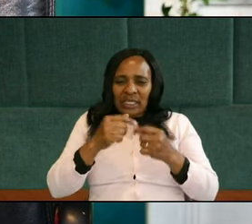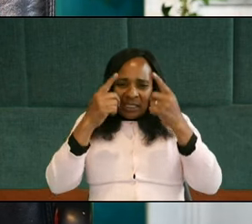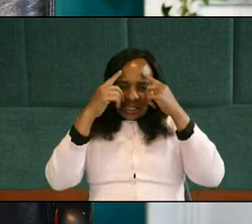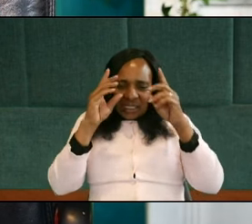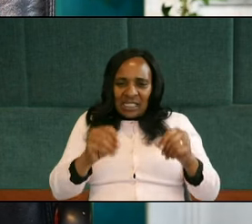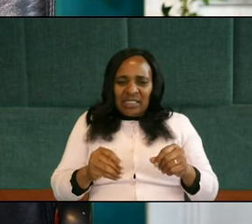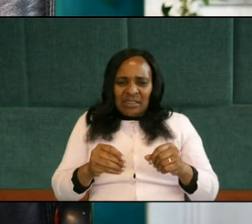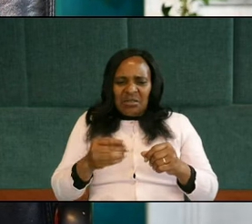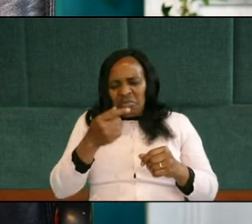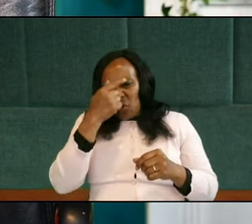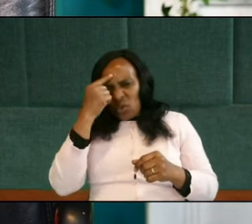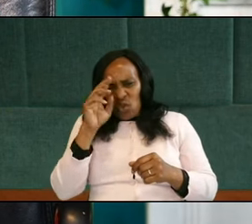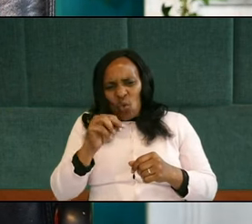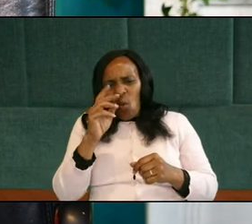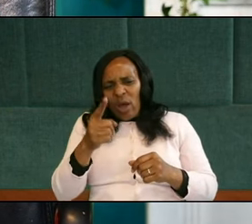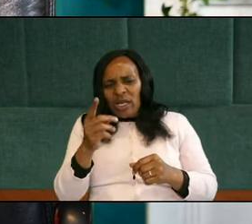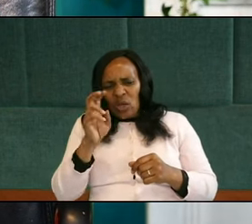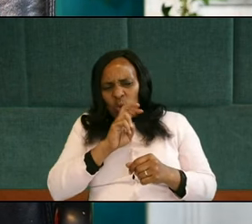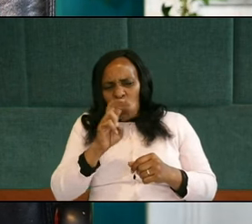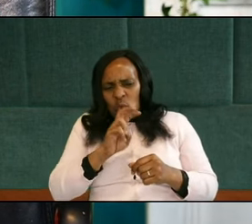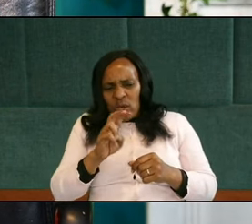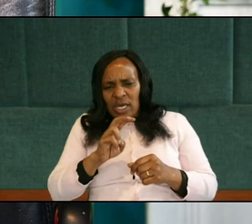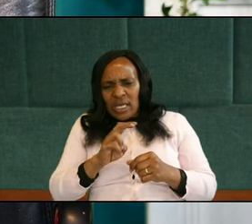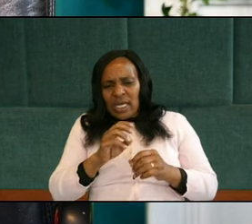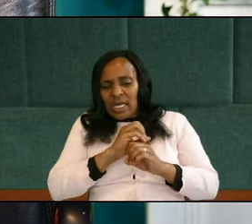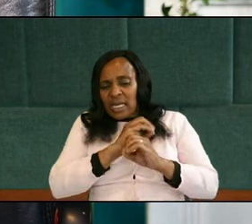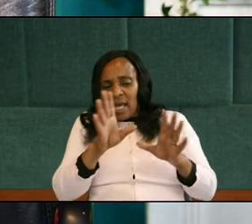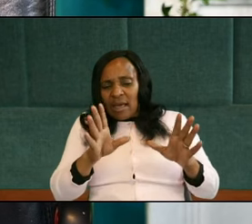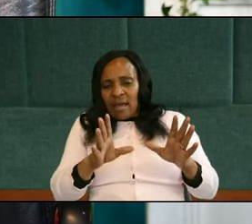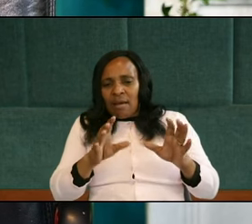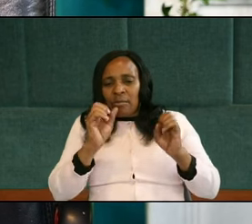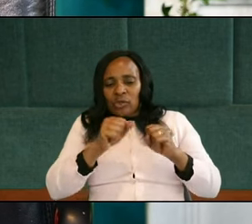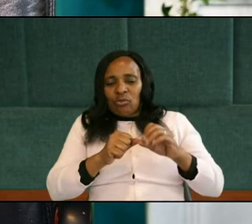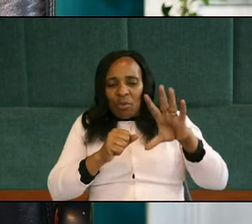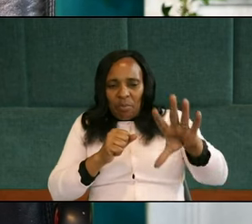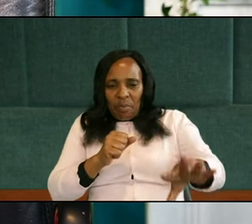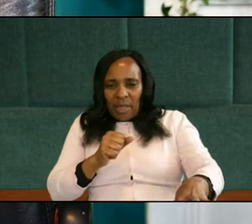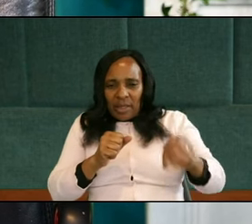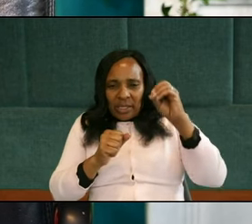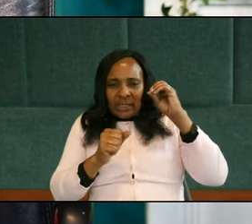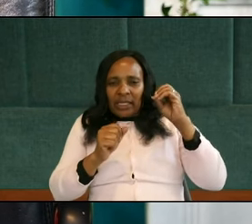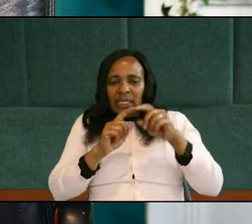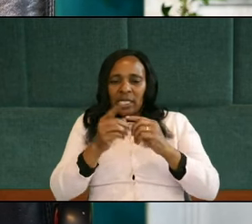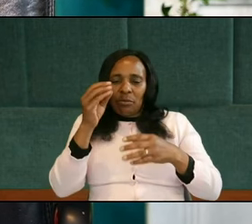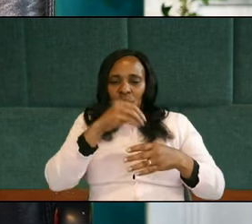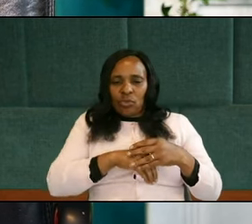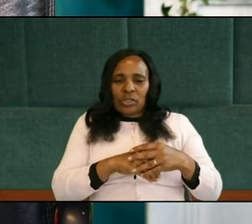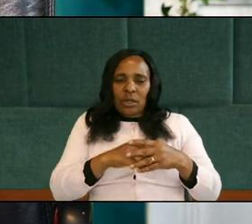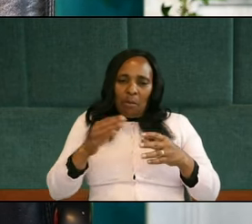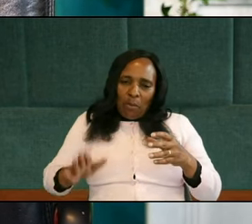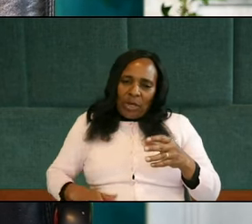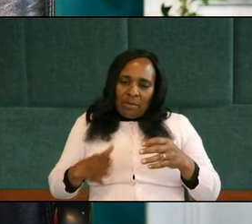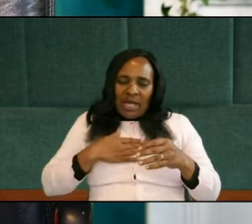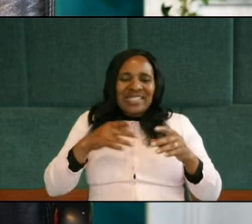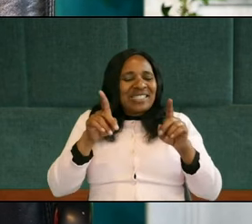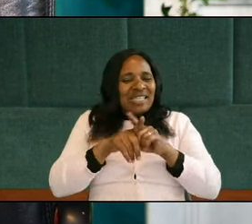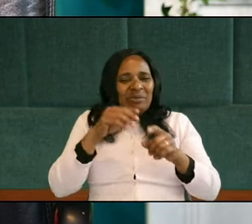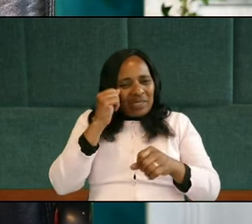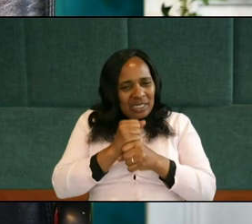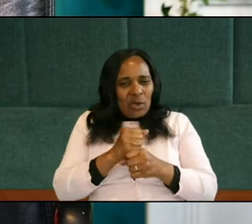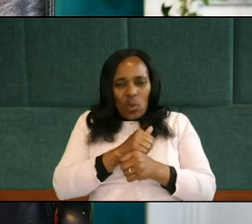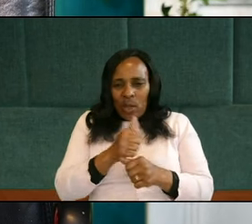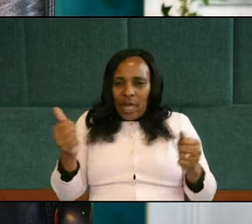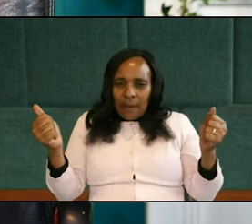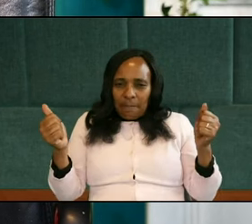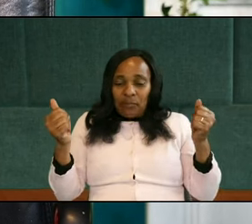since there's no one looking, the coast is clear, I can as well just go and pick it and put it in my pocket. And he did just that.